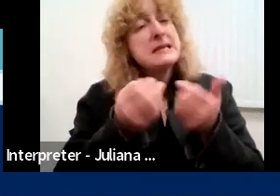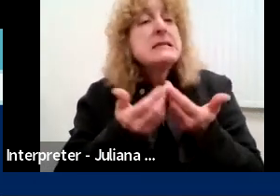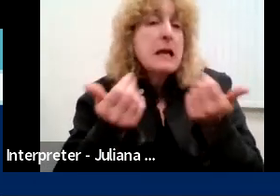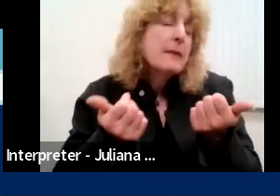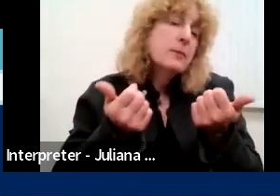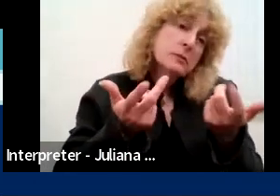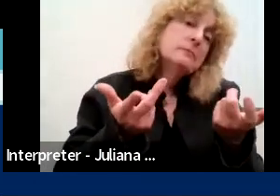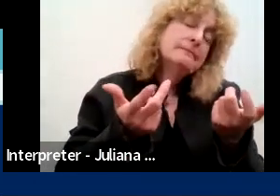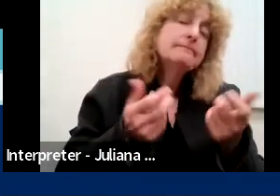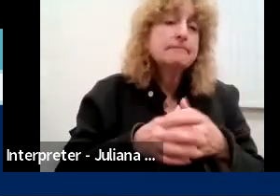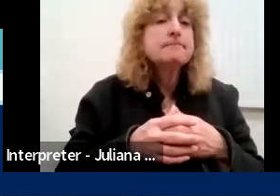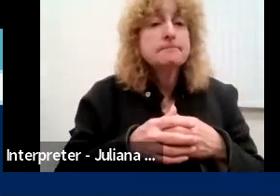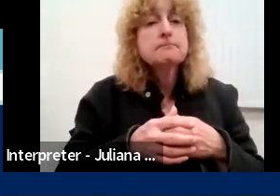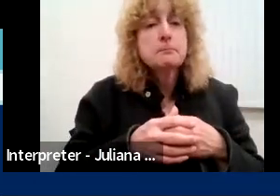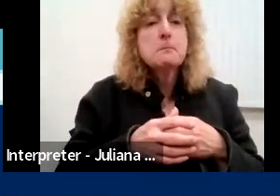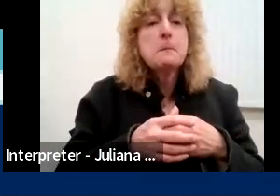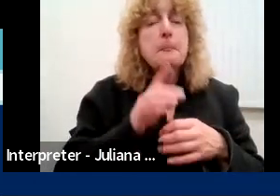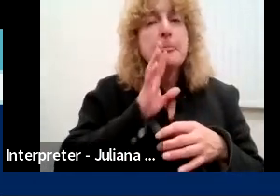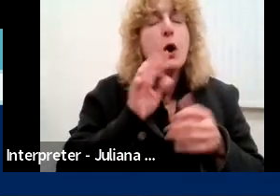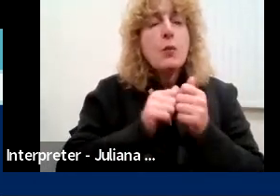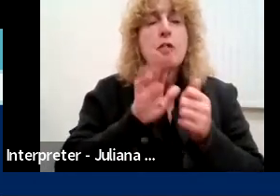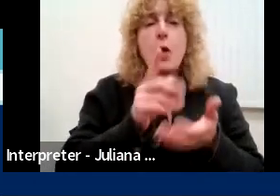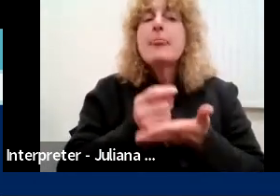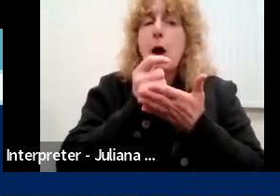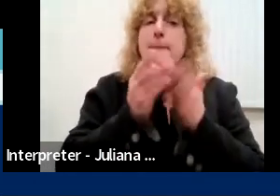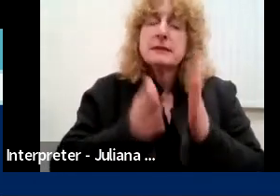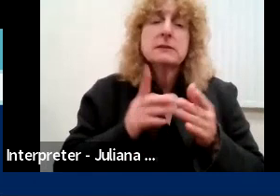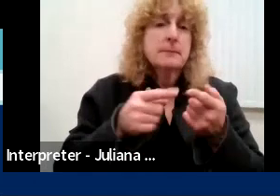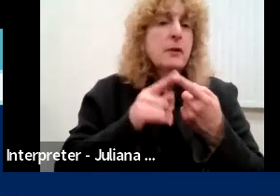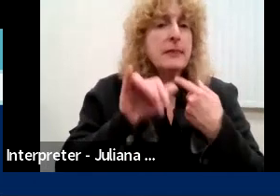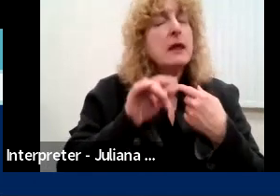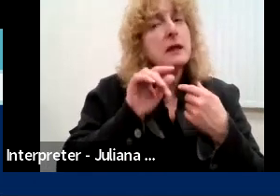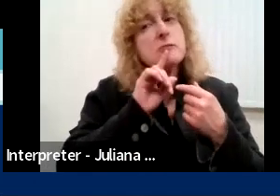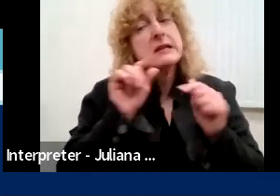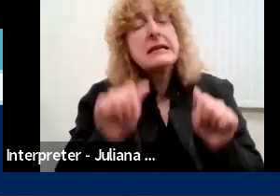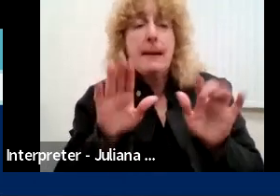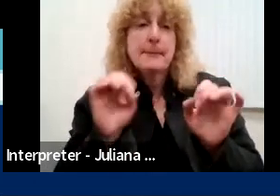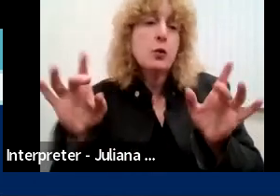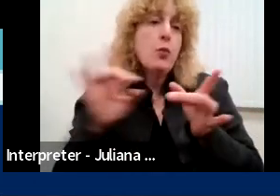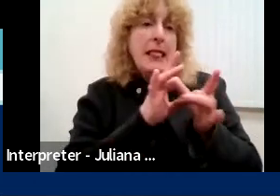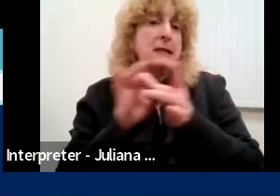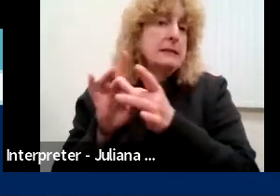I would talk to your therapist about that, but they can definitely be related. Yeah.